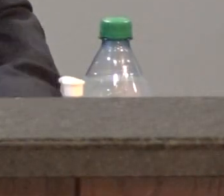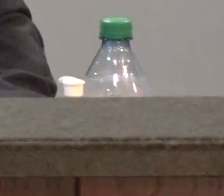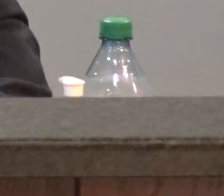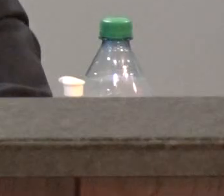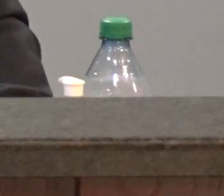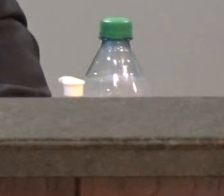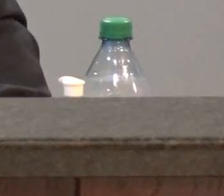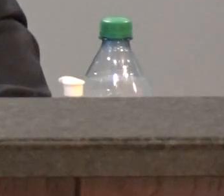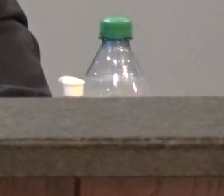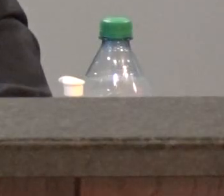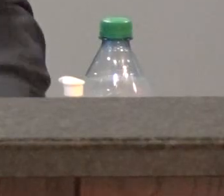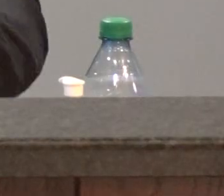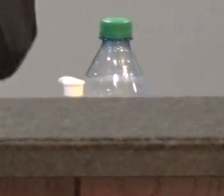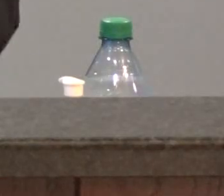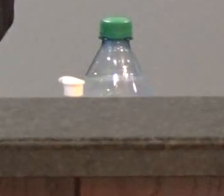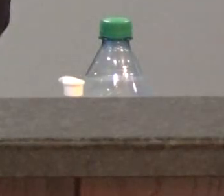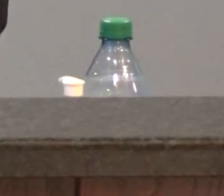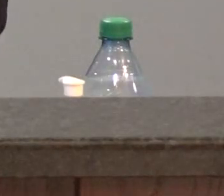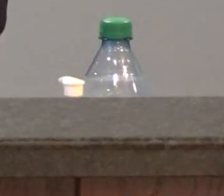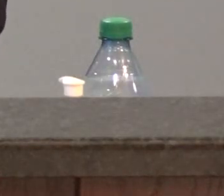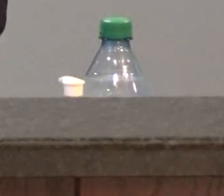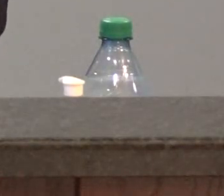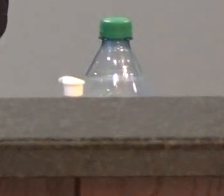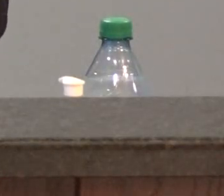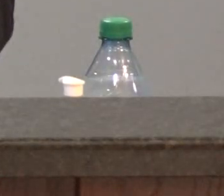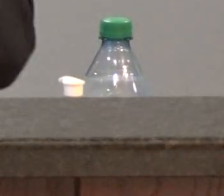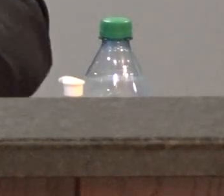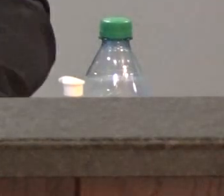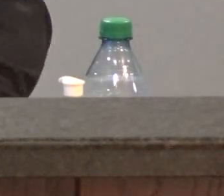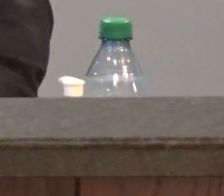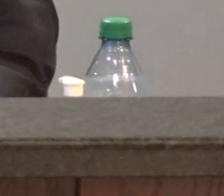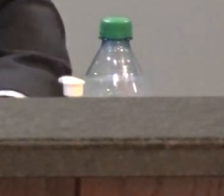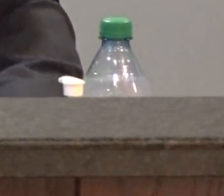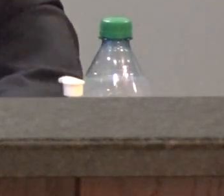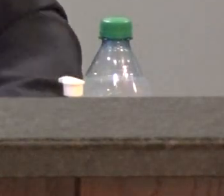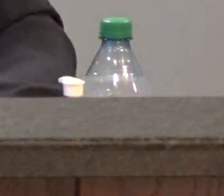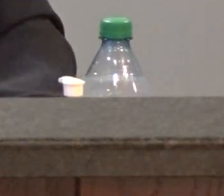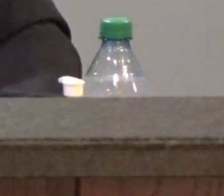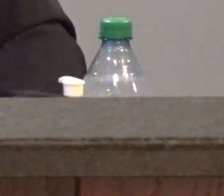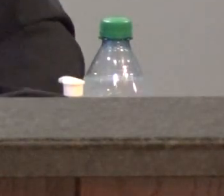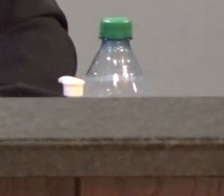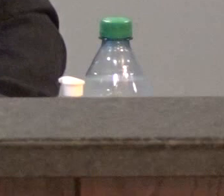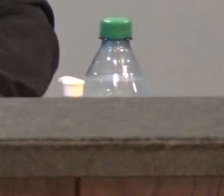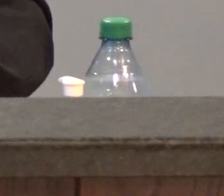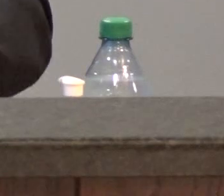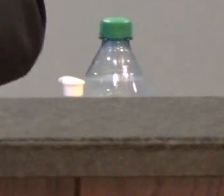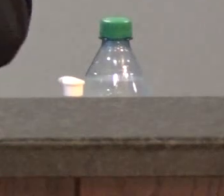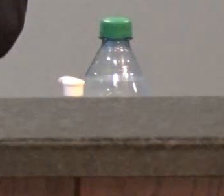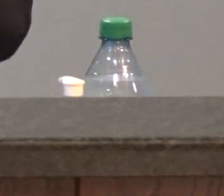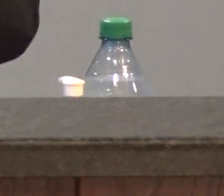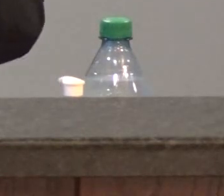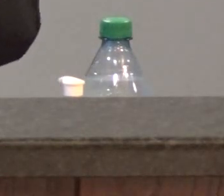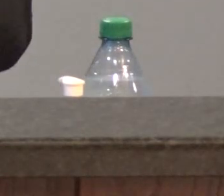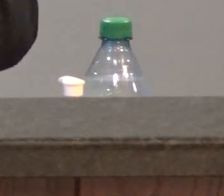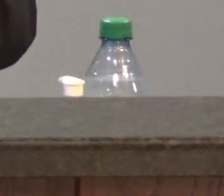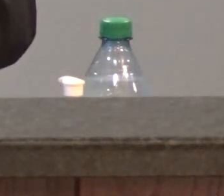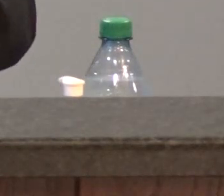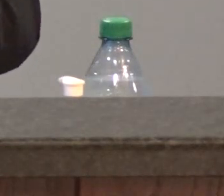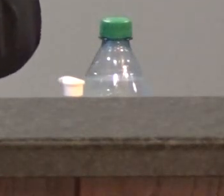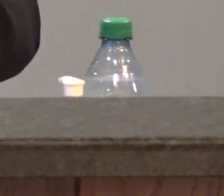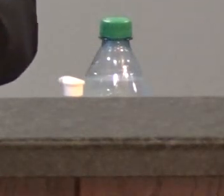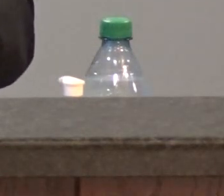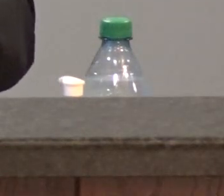31 resolutions on the agenda. Go ahead. Sorry. Yep. I do appreciate the update. Galen, I saw him somewhere. There he